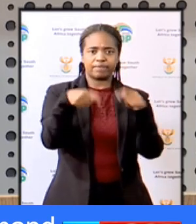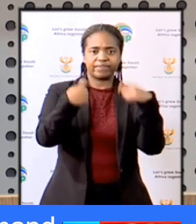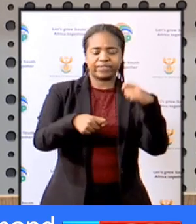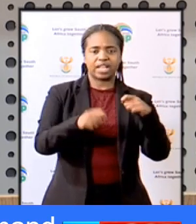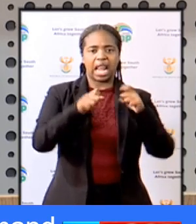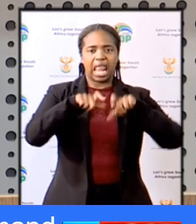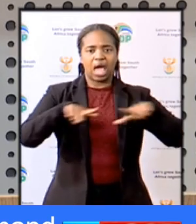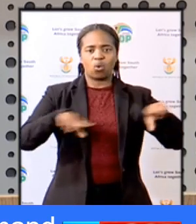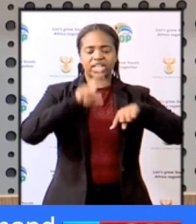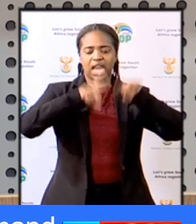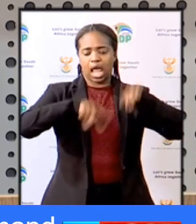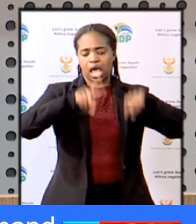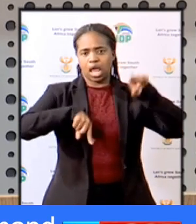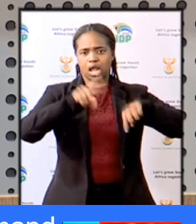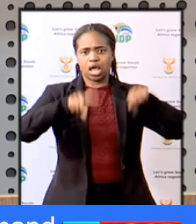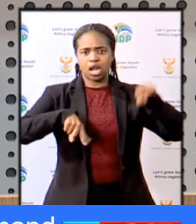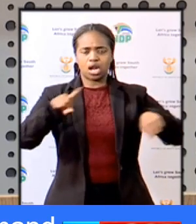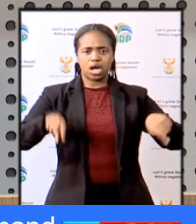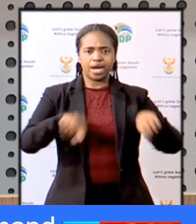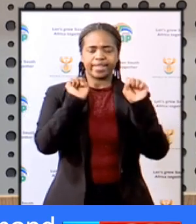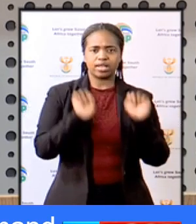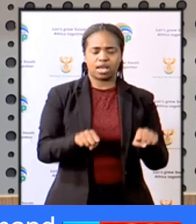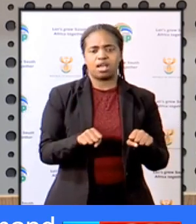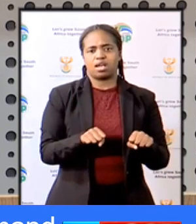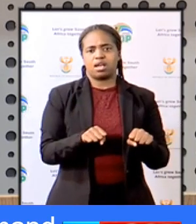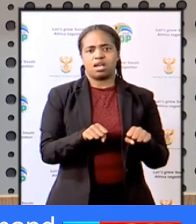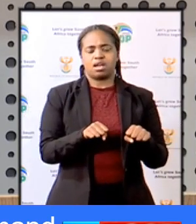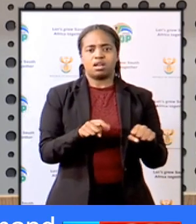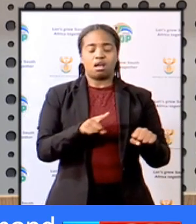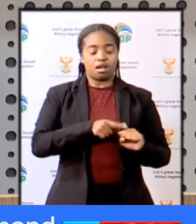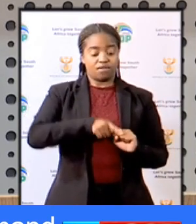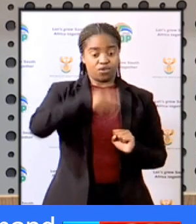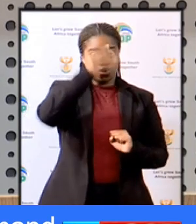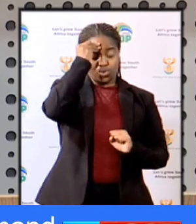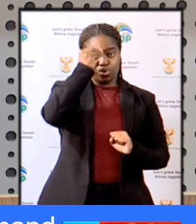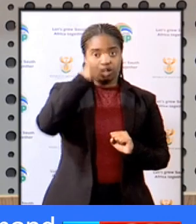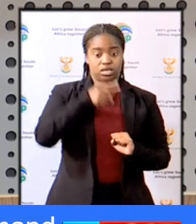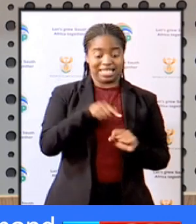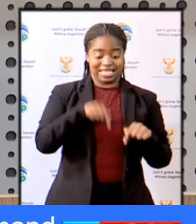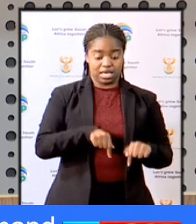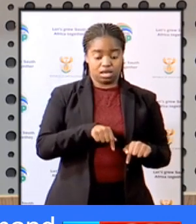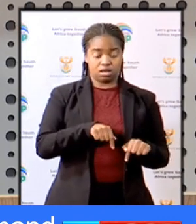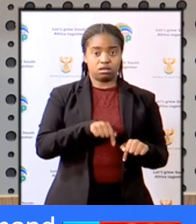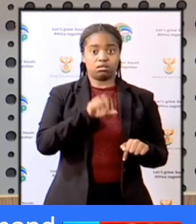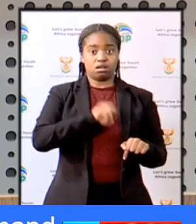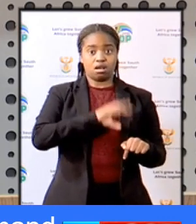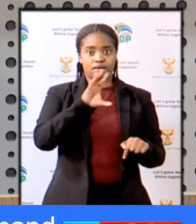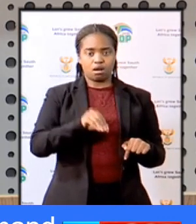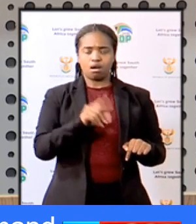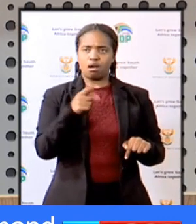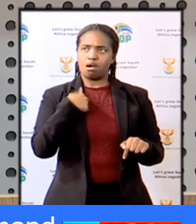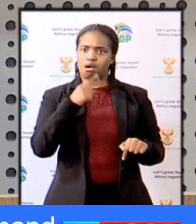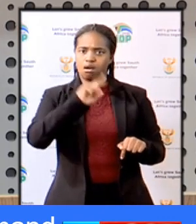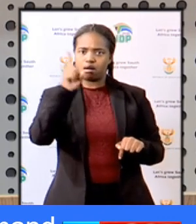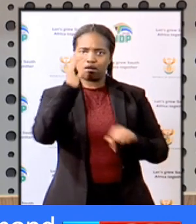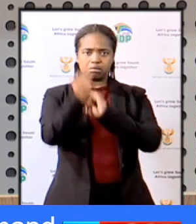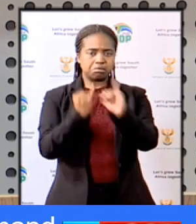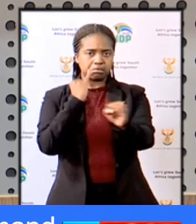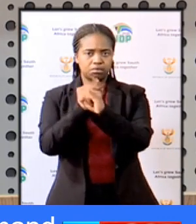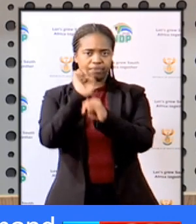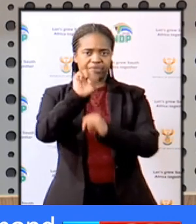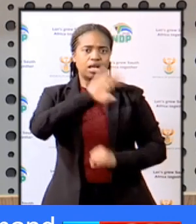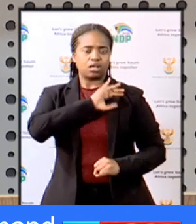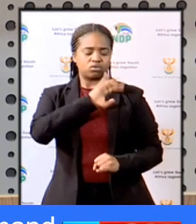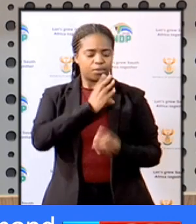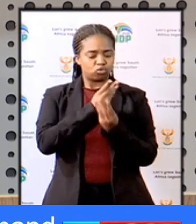with language, they're able to utilize what they've learned locally and provide answers to the problems that